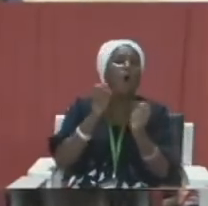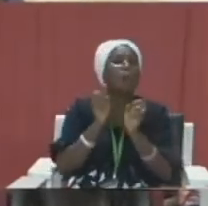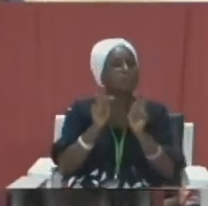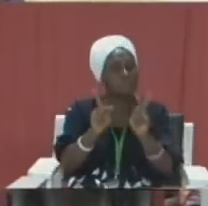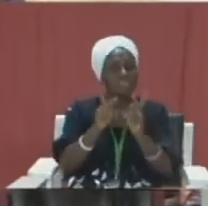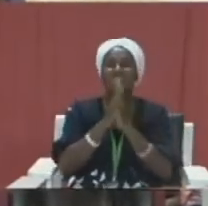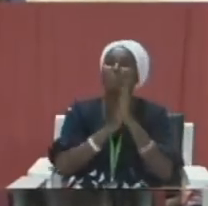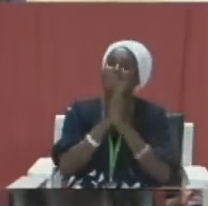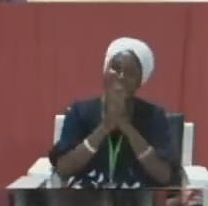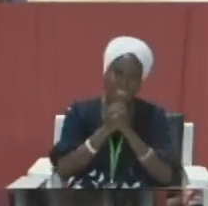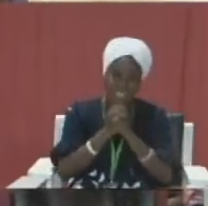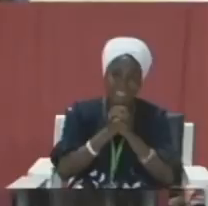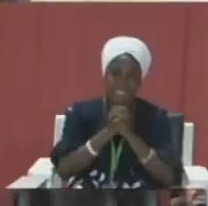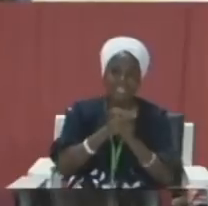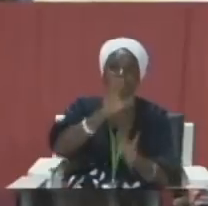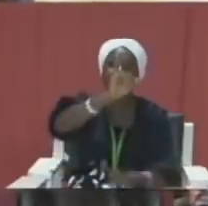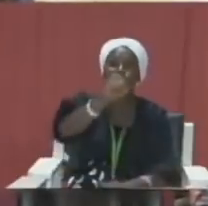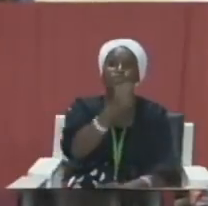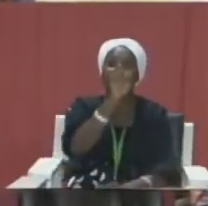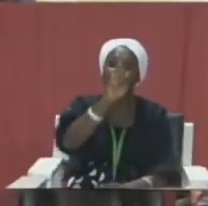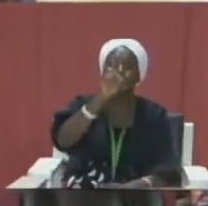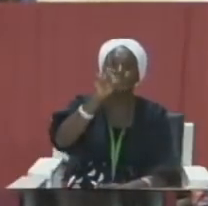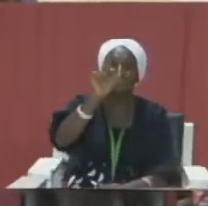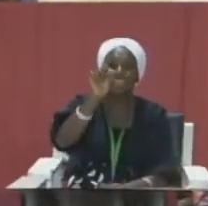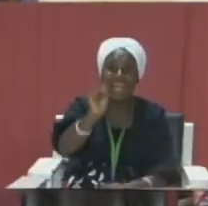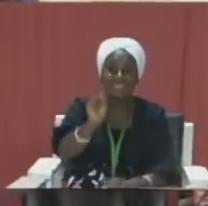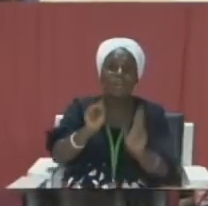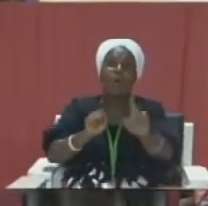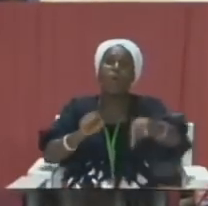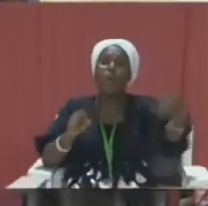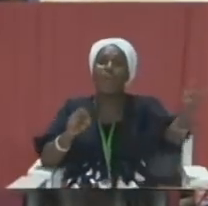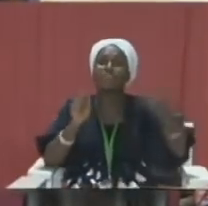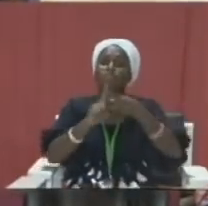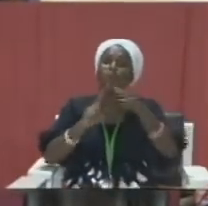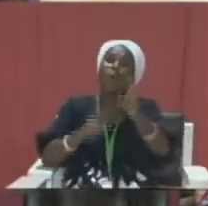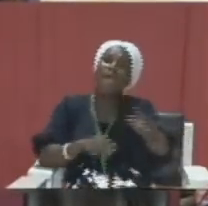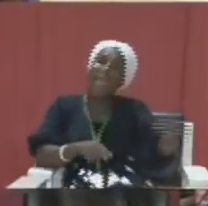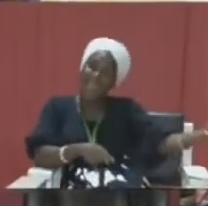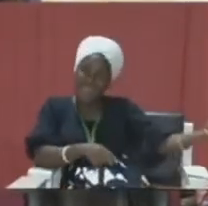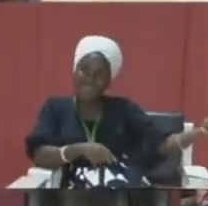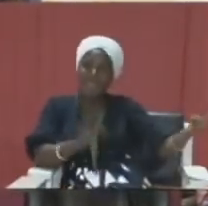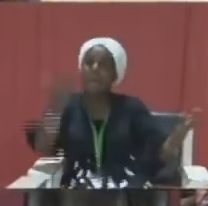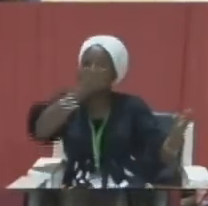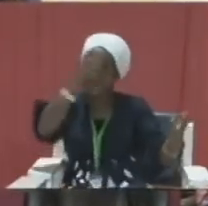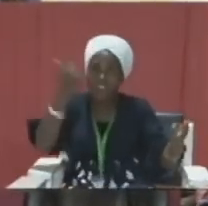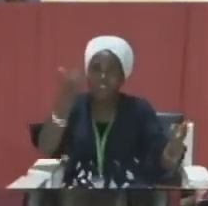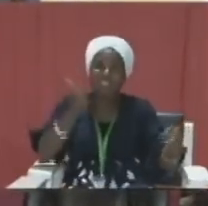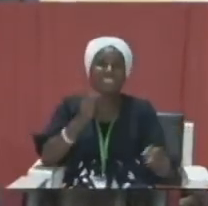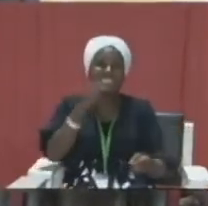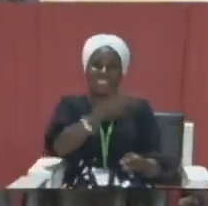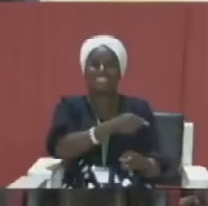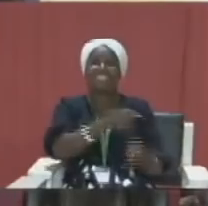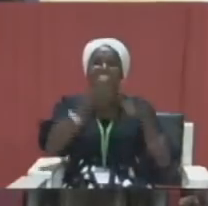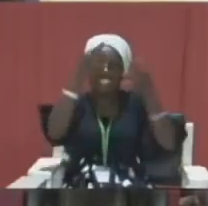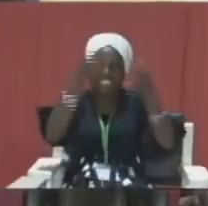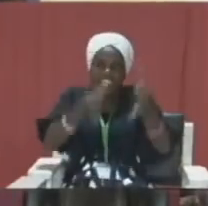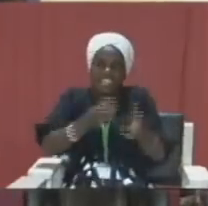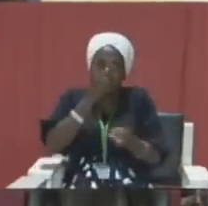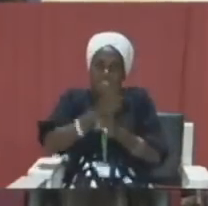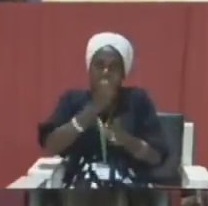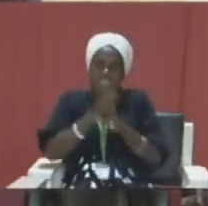Judas went to hell because he chose to keep his sin and to cover